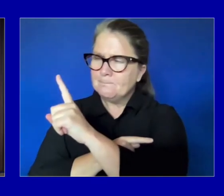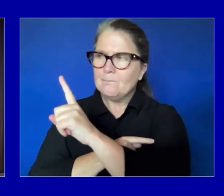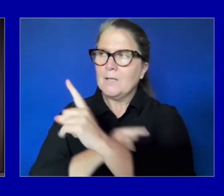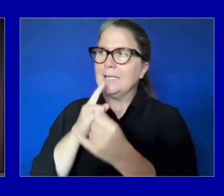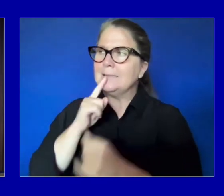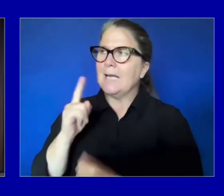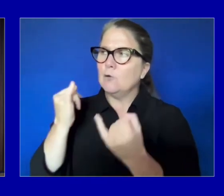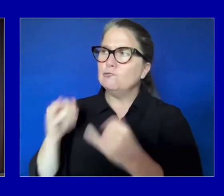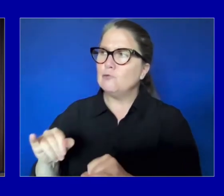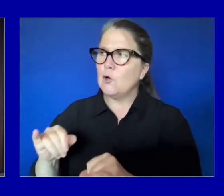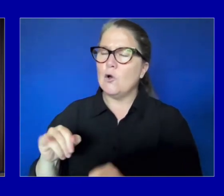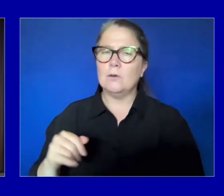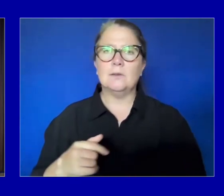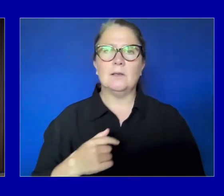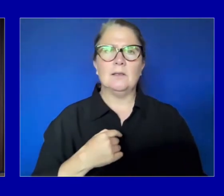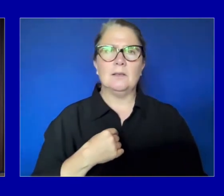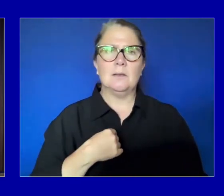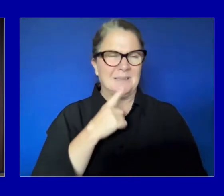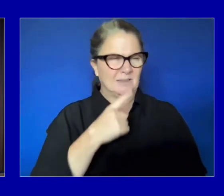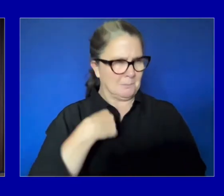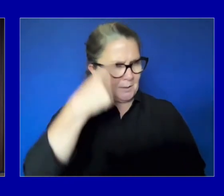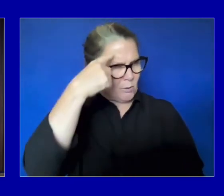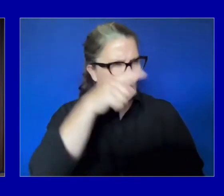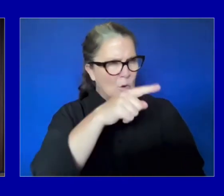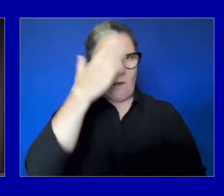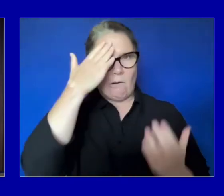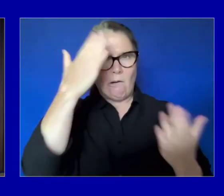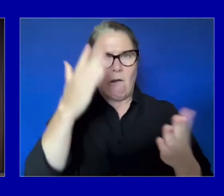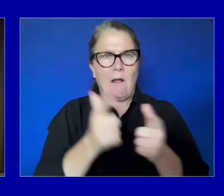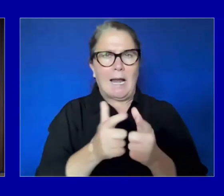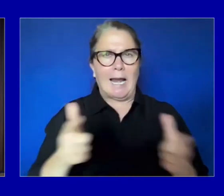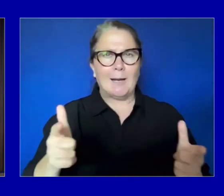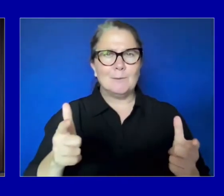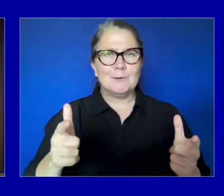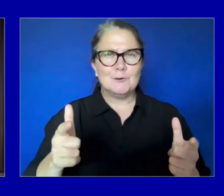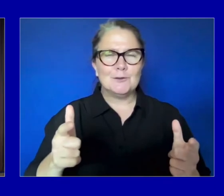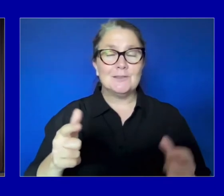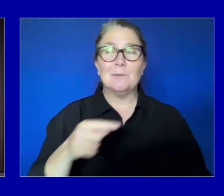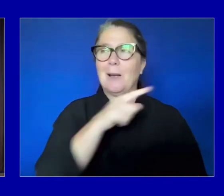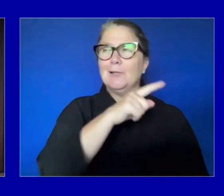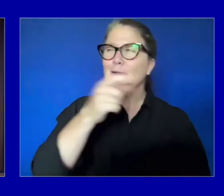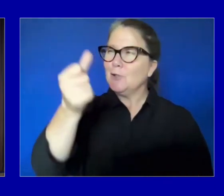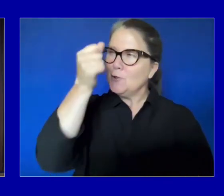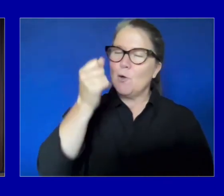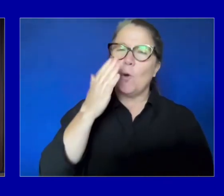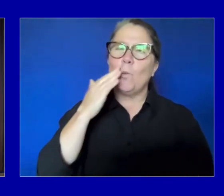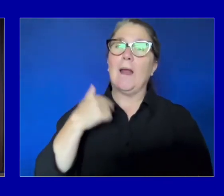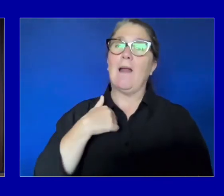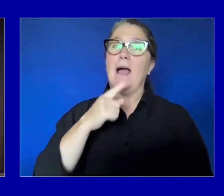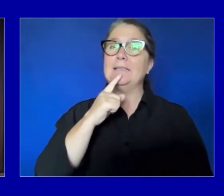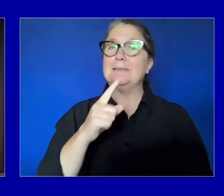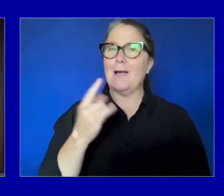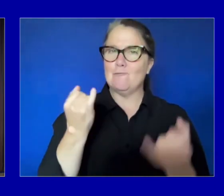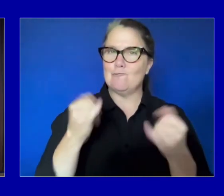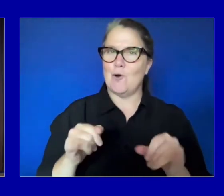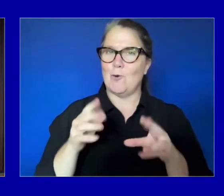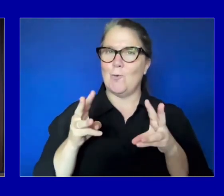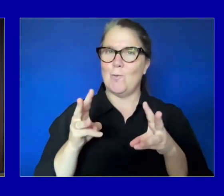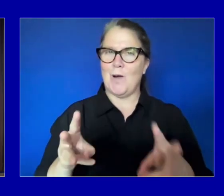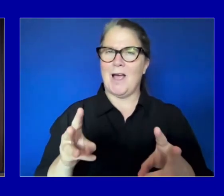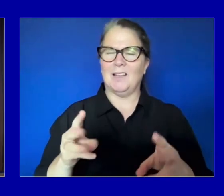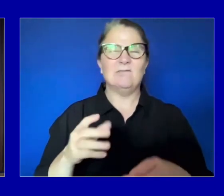said, I know when you say it wrong. Um, but that was a wonderful relationship for us to, to do